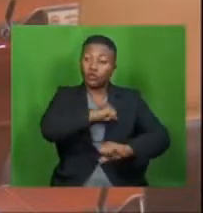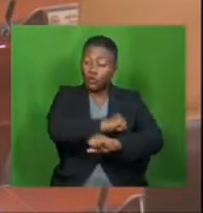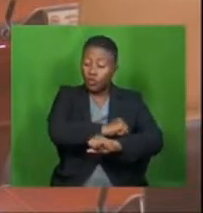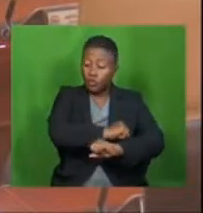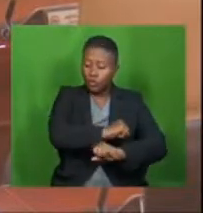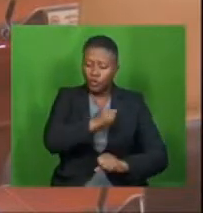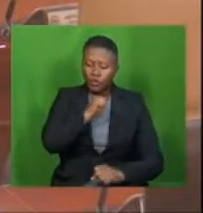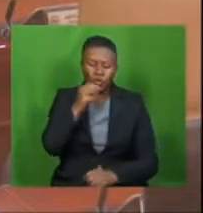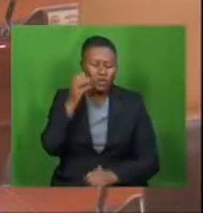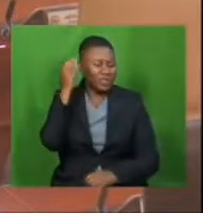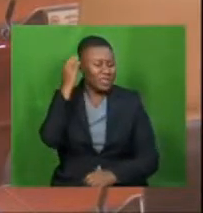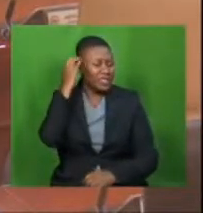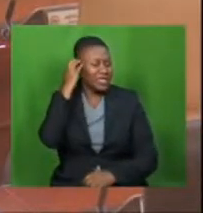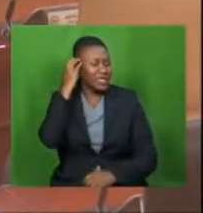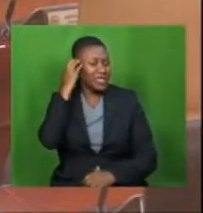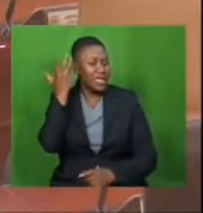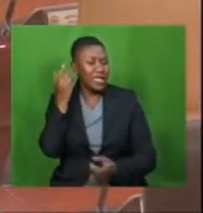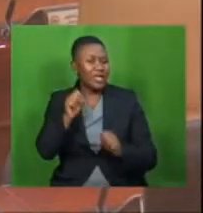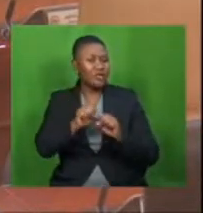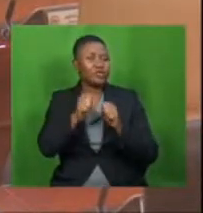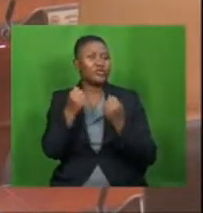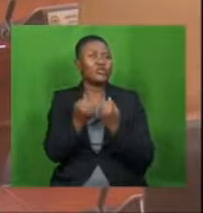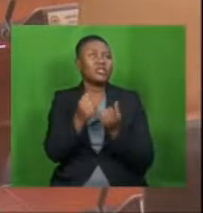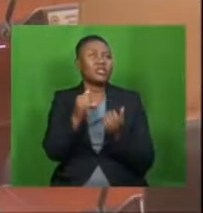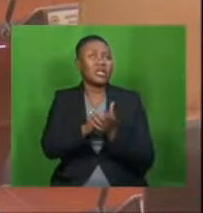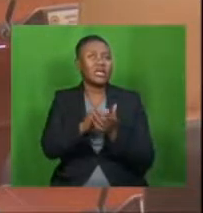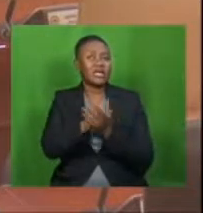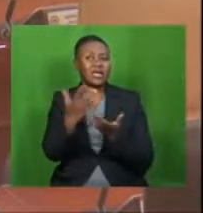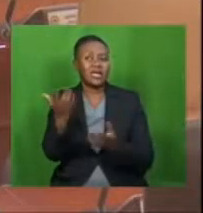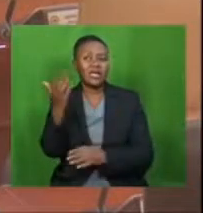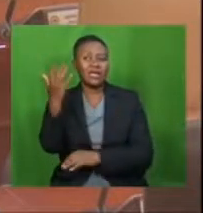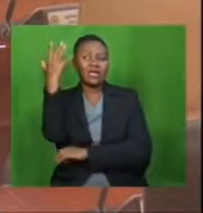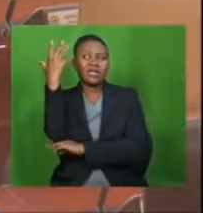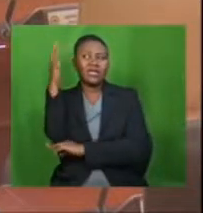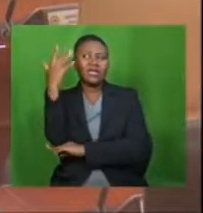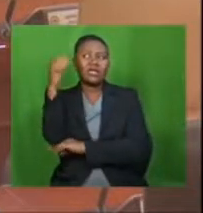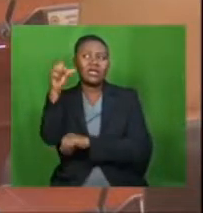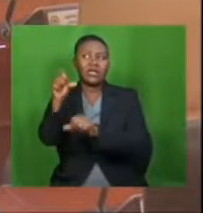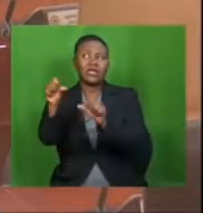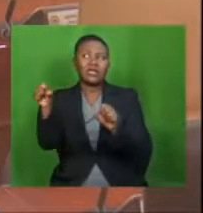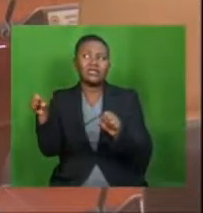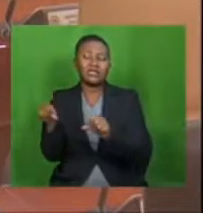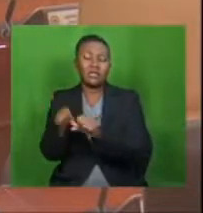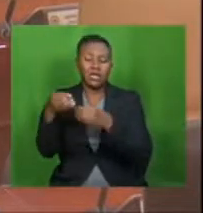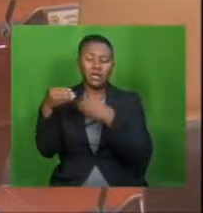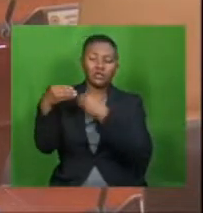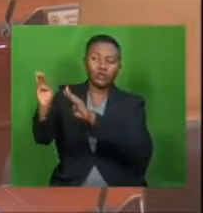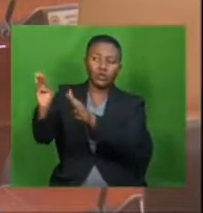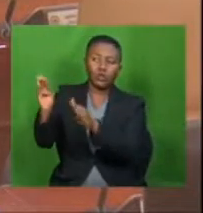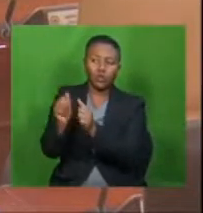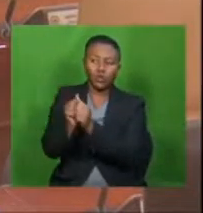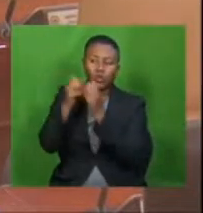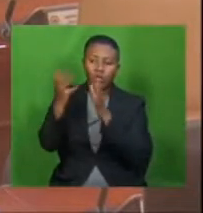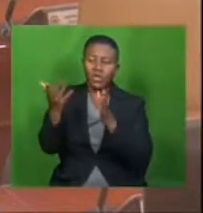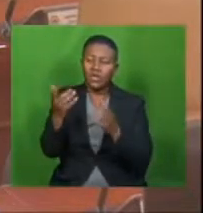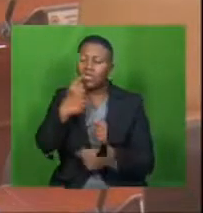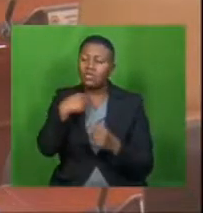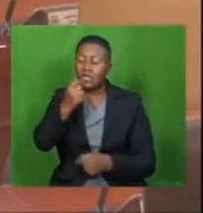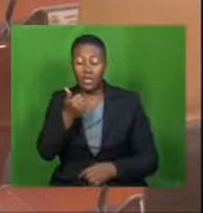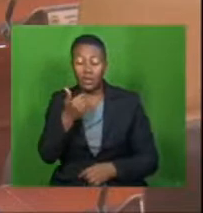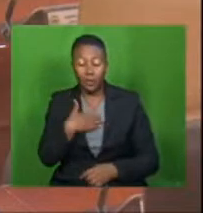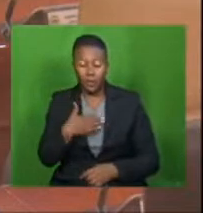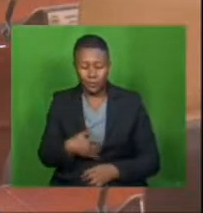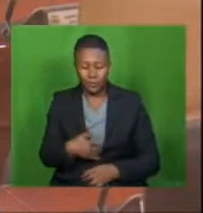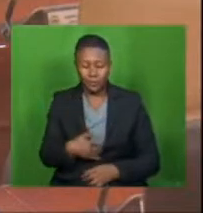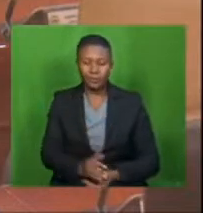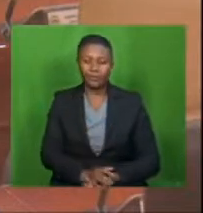hear a situation where forest reserves are given out without due process and also without